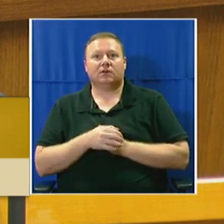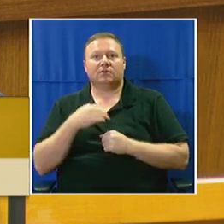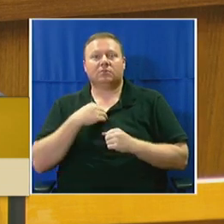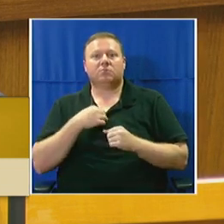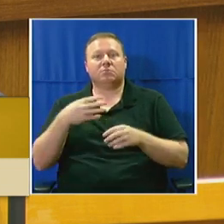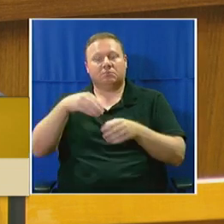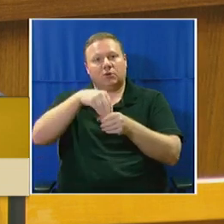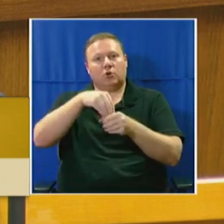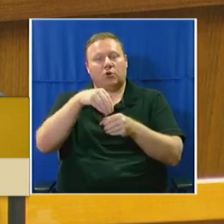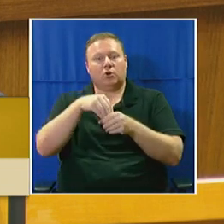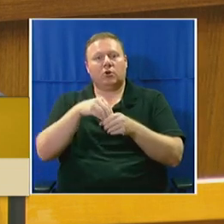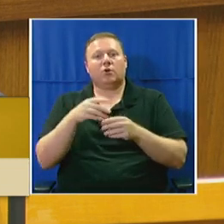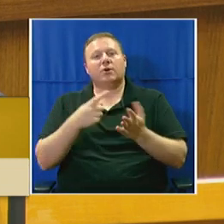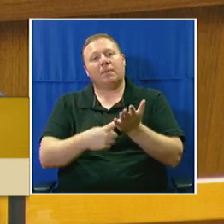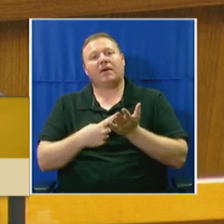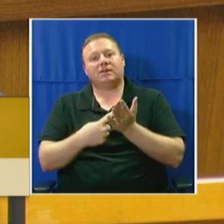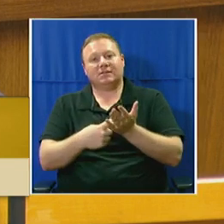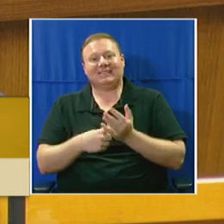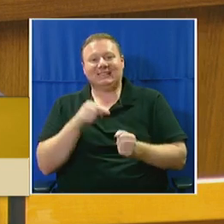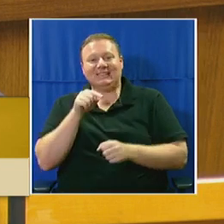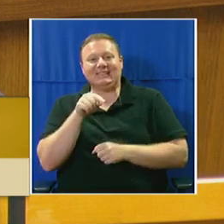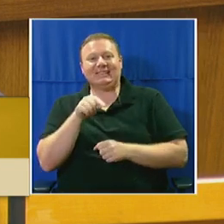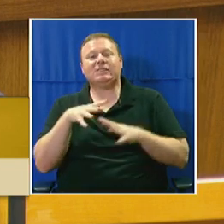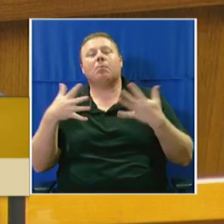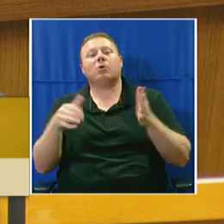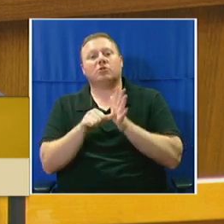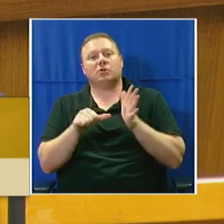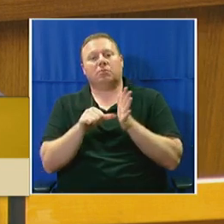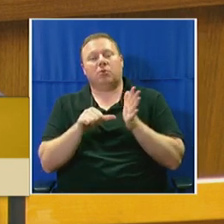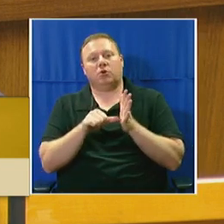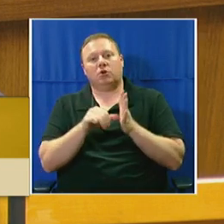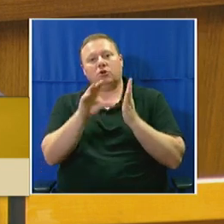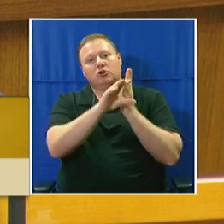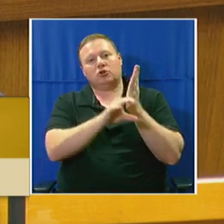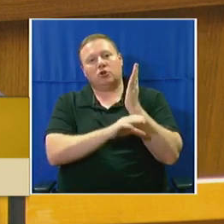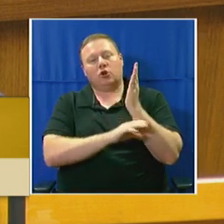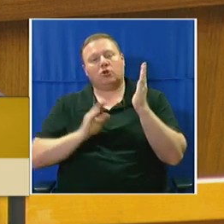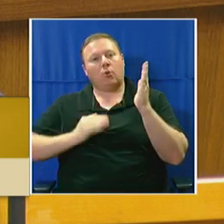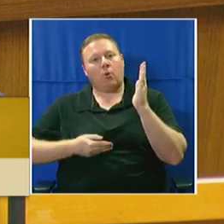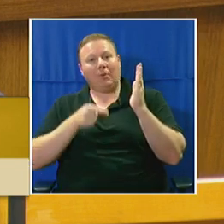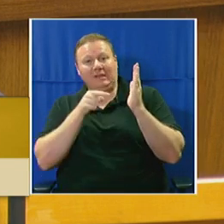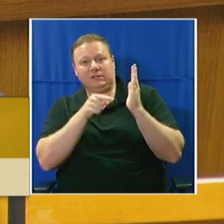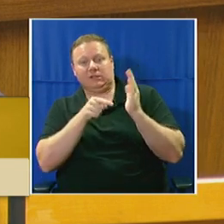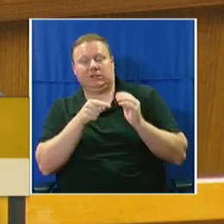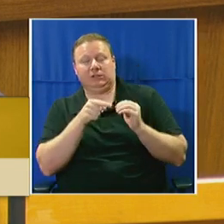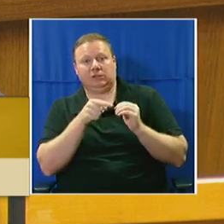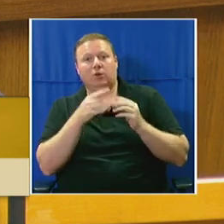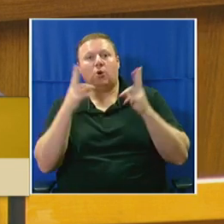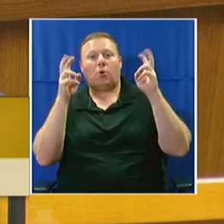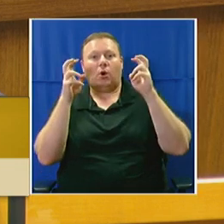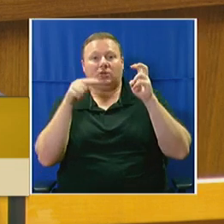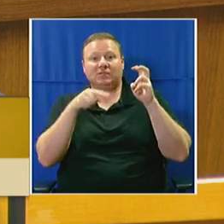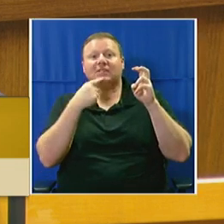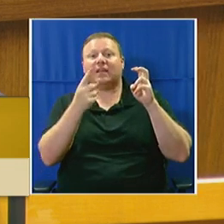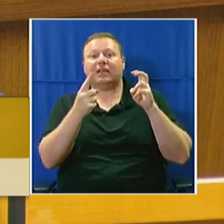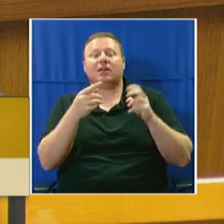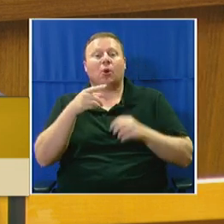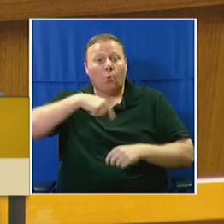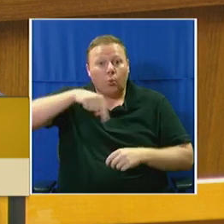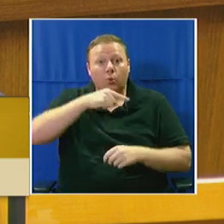a brother a leader honorable honorable speaker allow me to allow me to in the